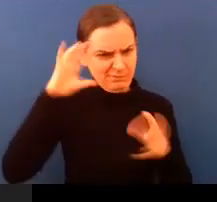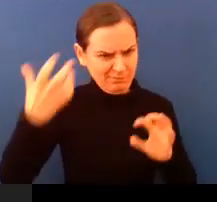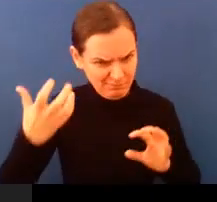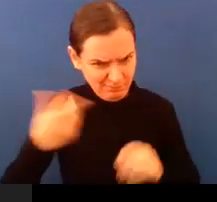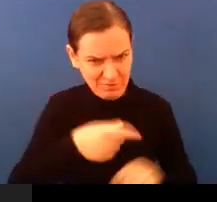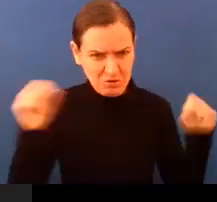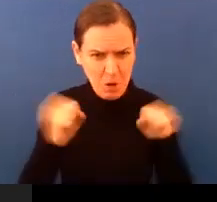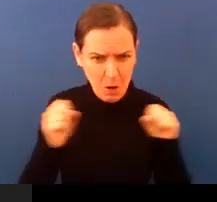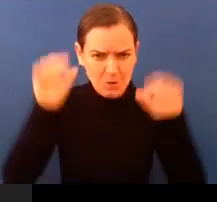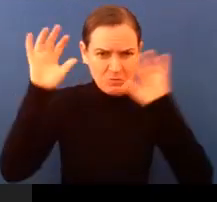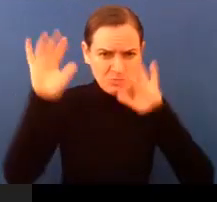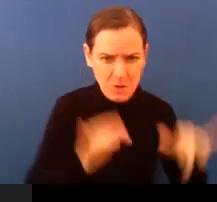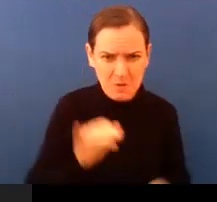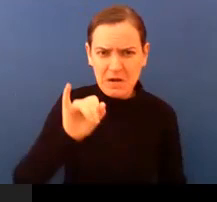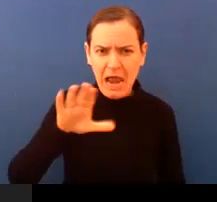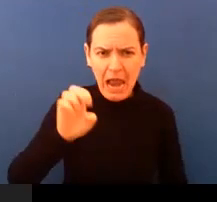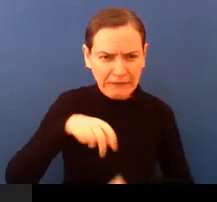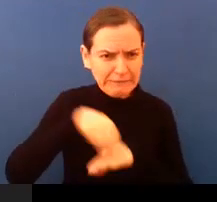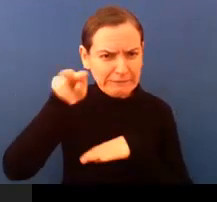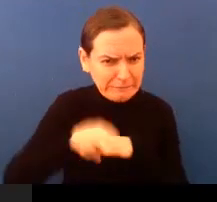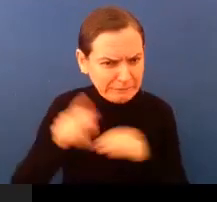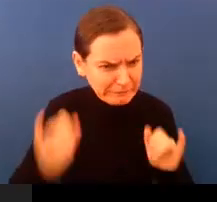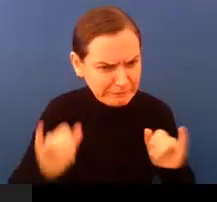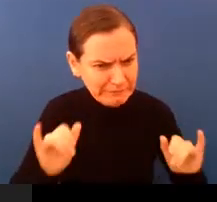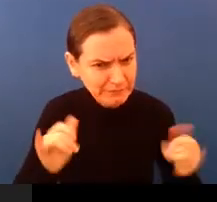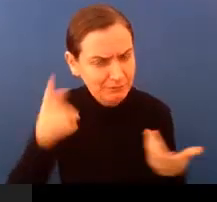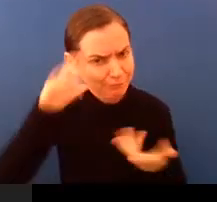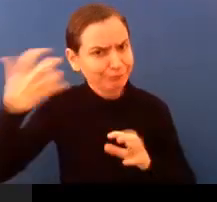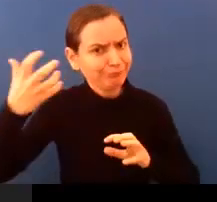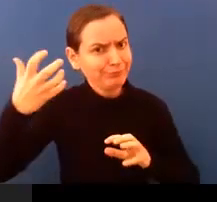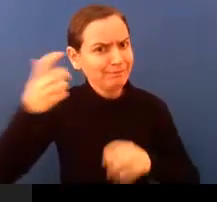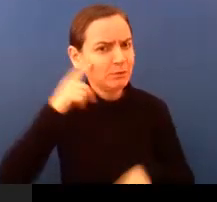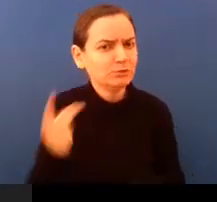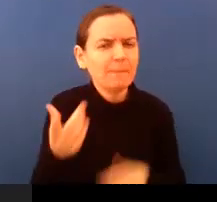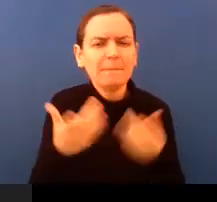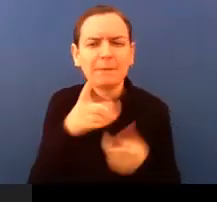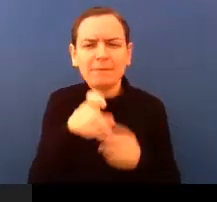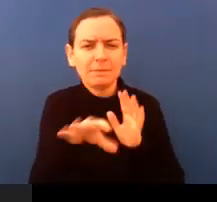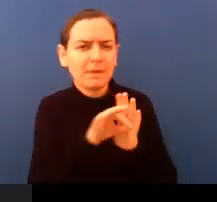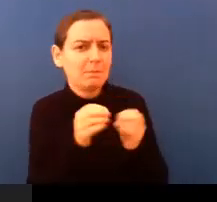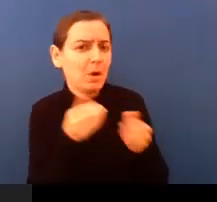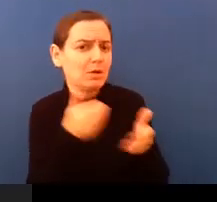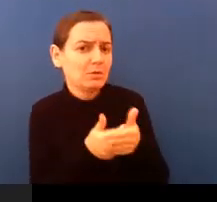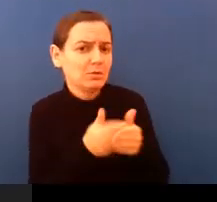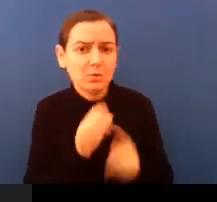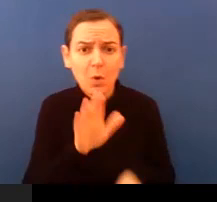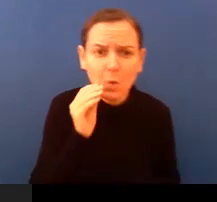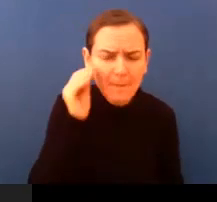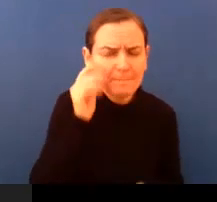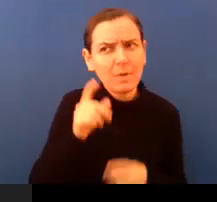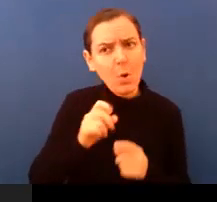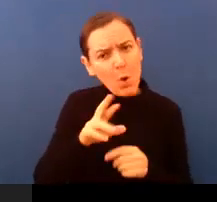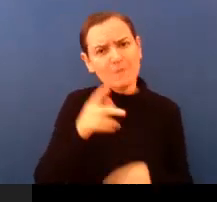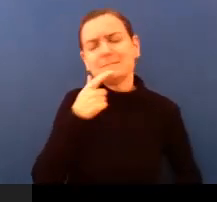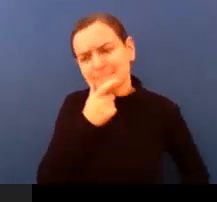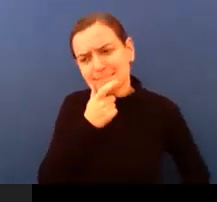again, talk to them and see where their dogs usually go. Transit experience is very important.